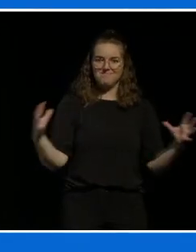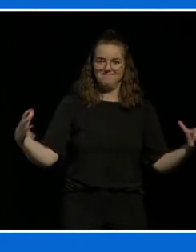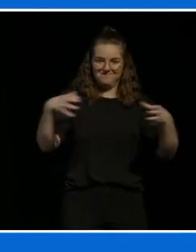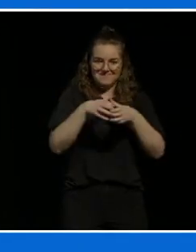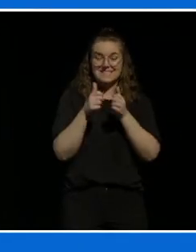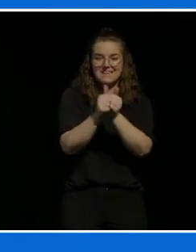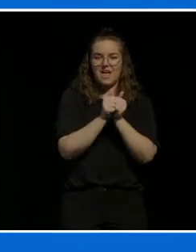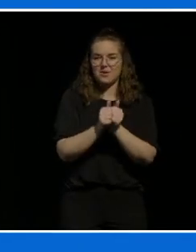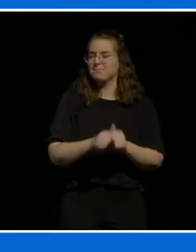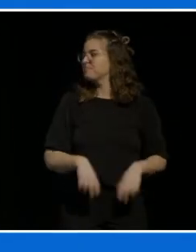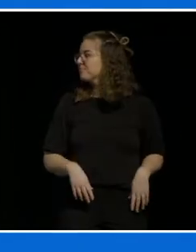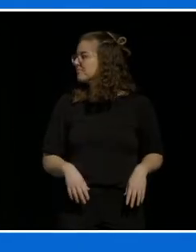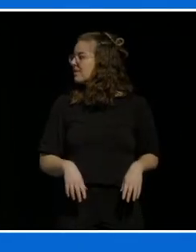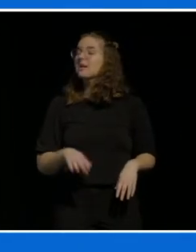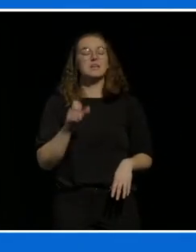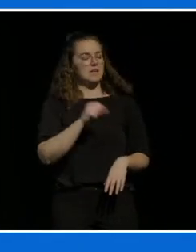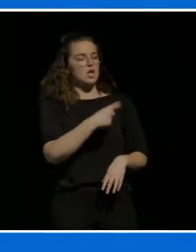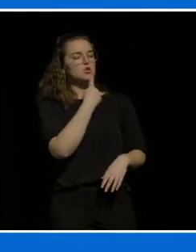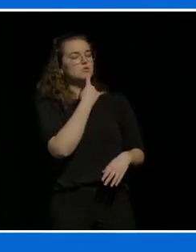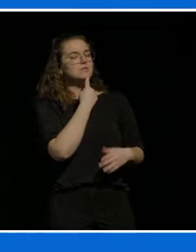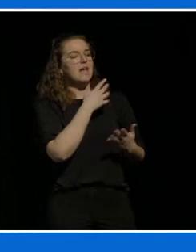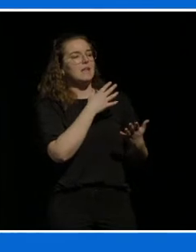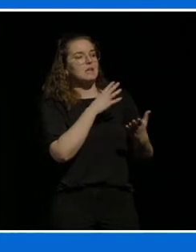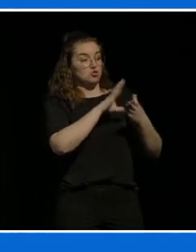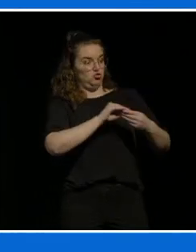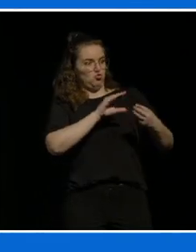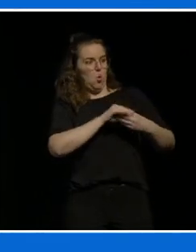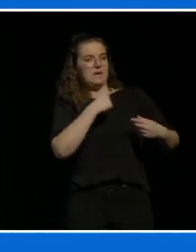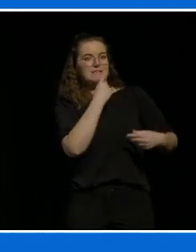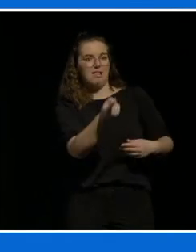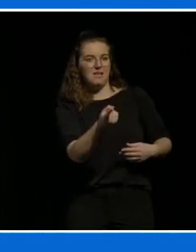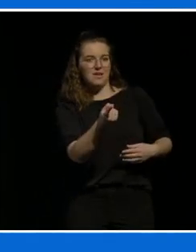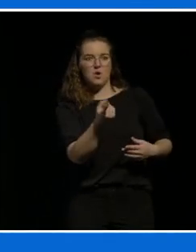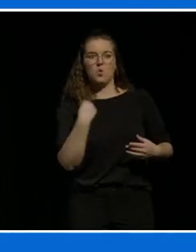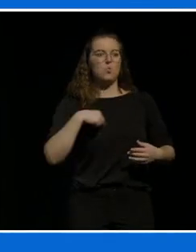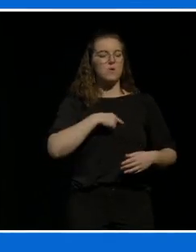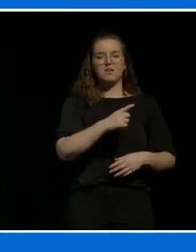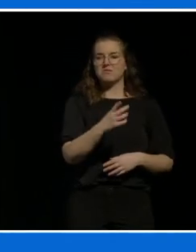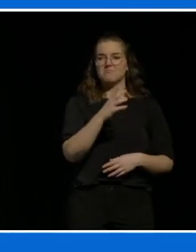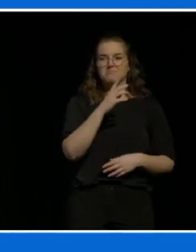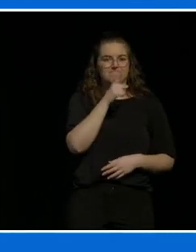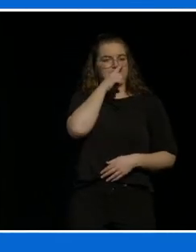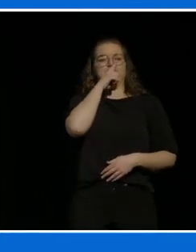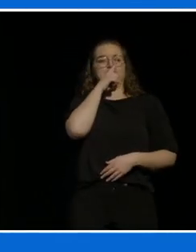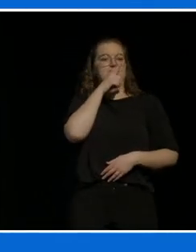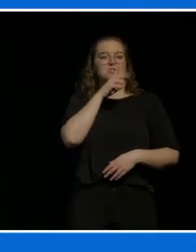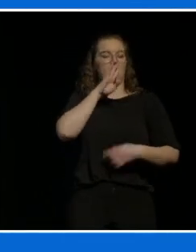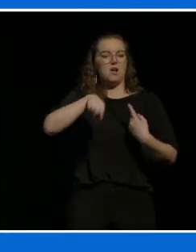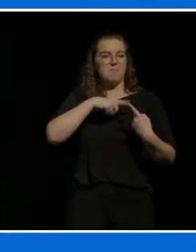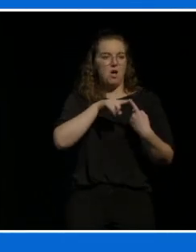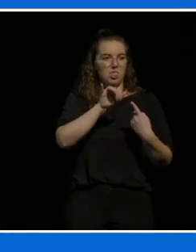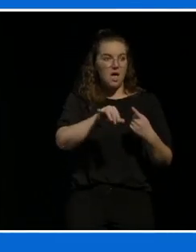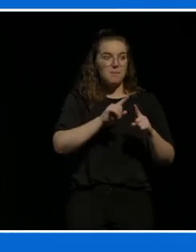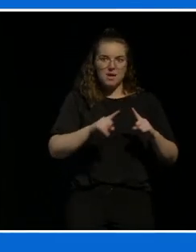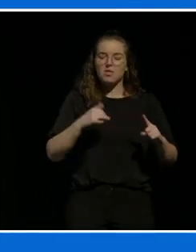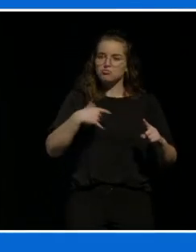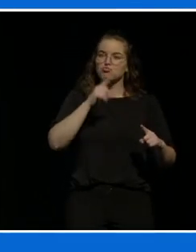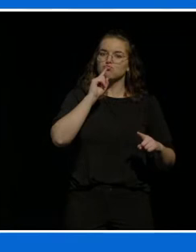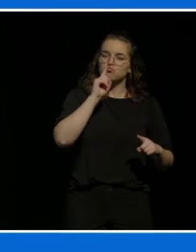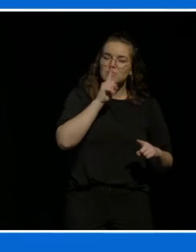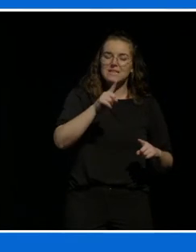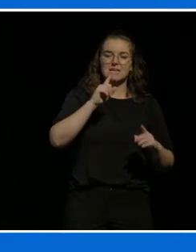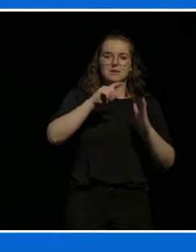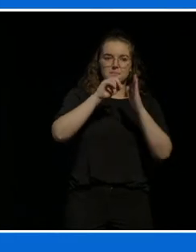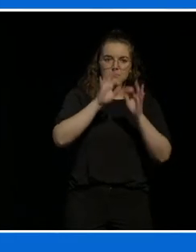really want to pick up on that piece that you talked about with storytelling, because I think that's something that's under-talked about, especially on social media, but it's key to building any following, is